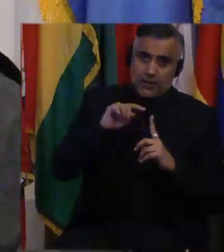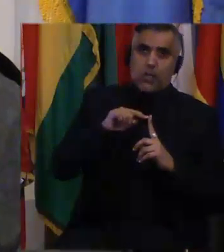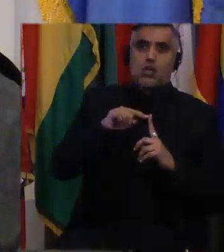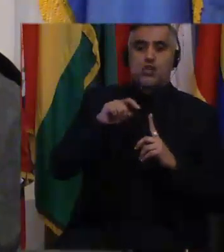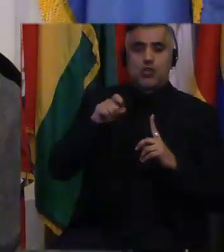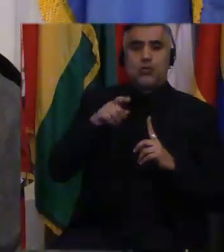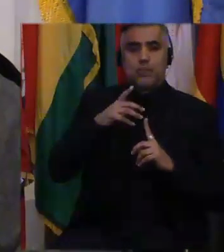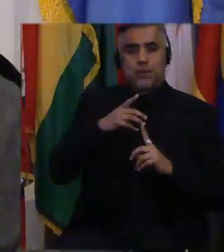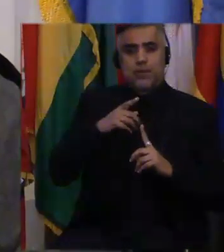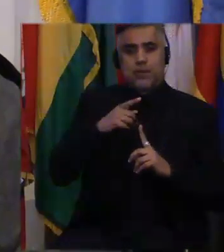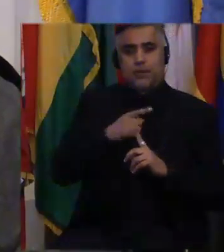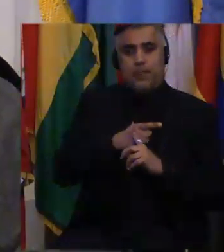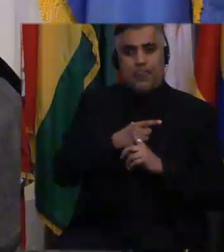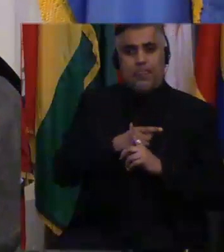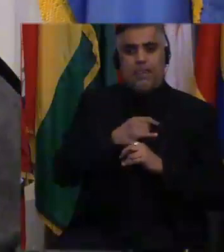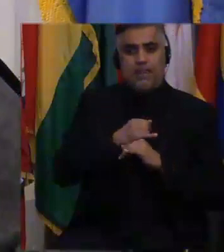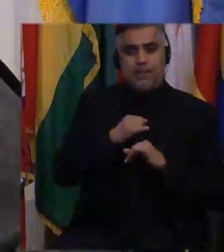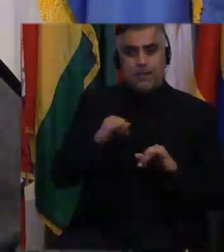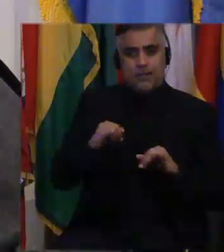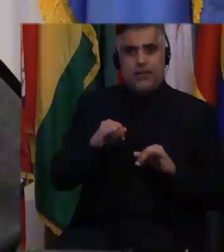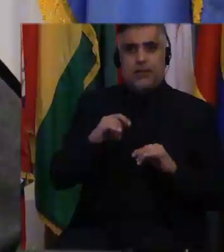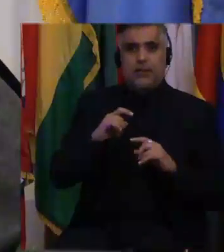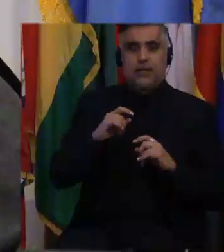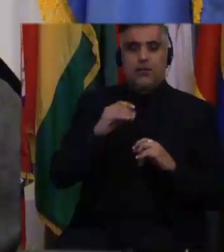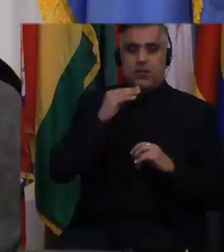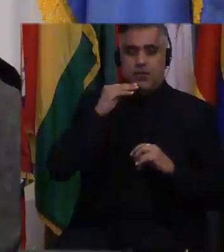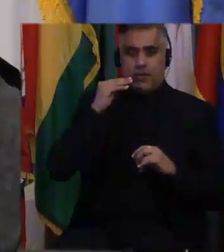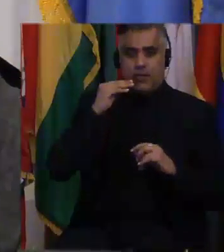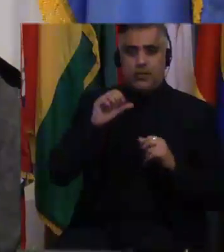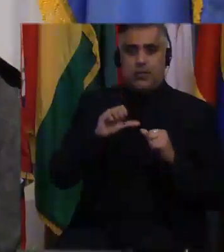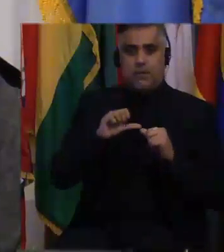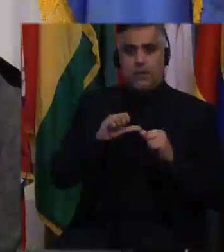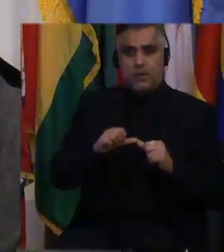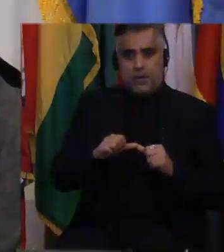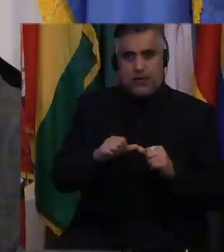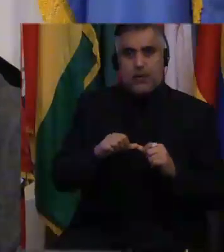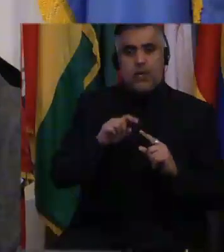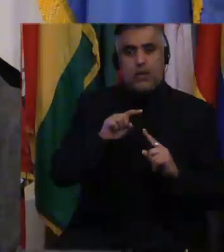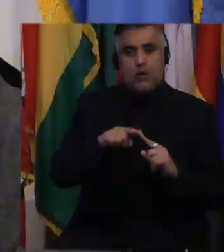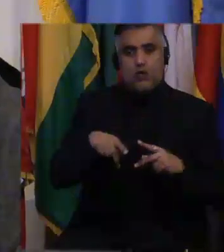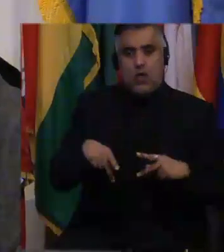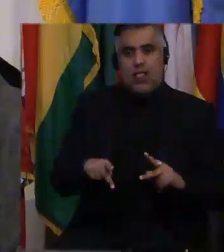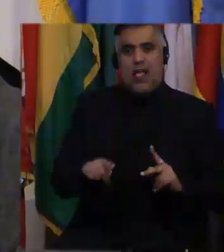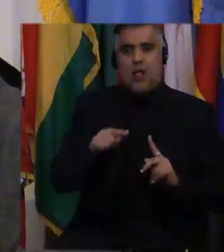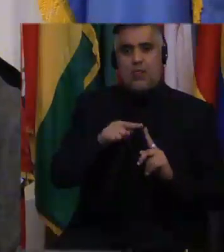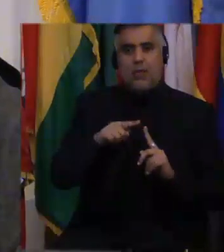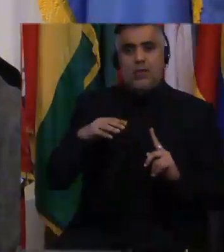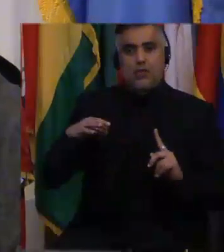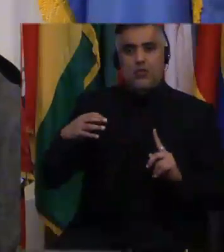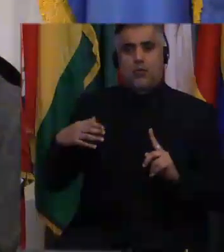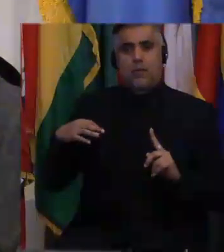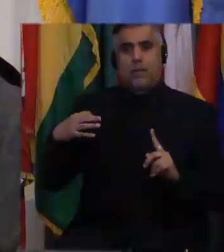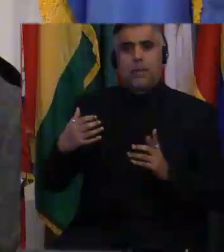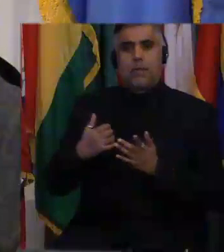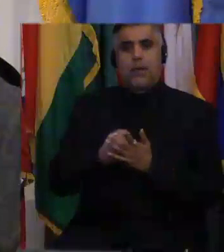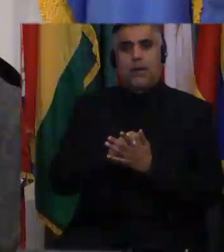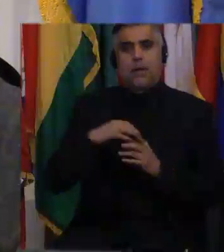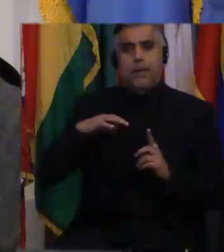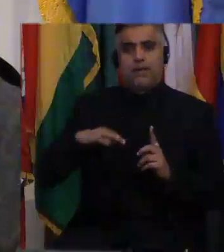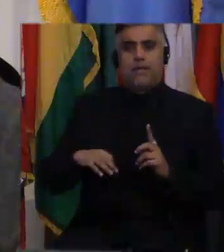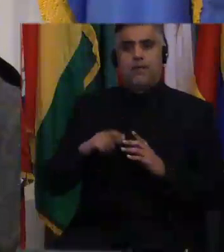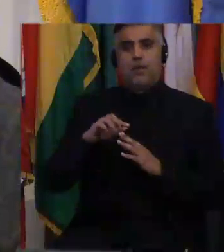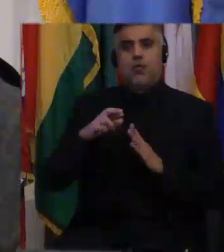accorded independent residence permits in order to allow them to benefit from the rule of